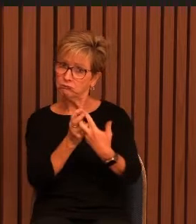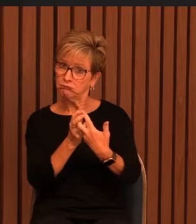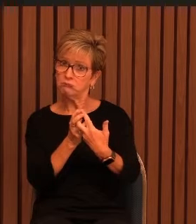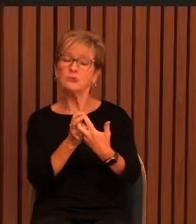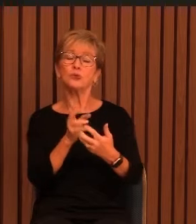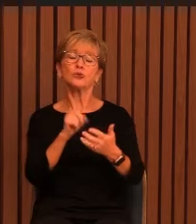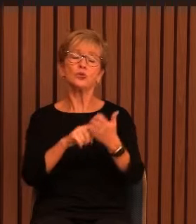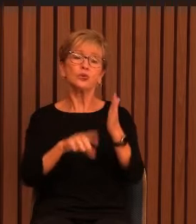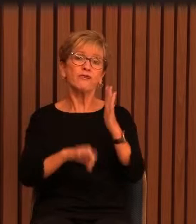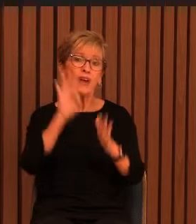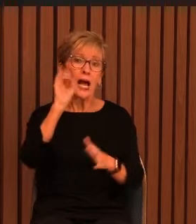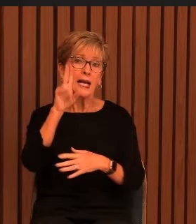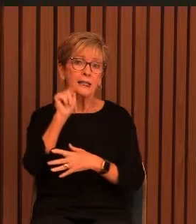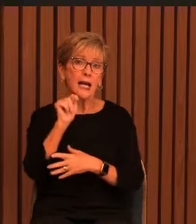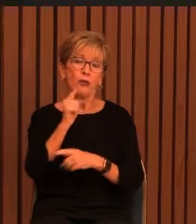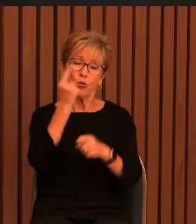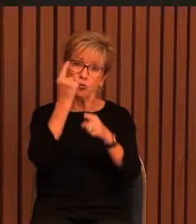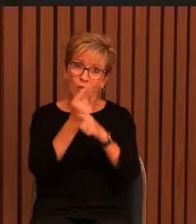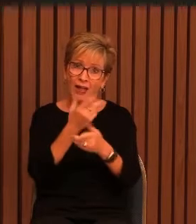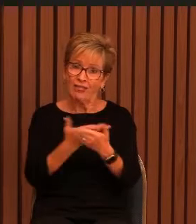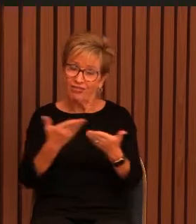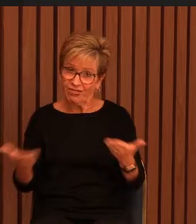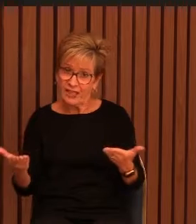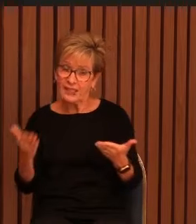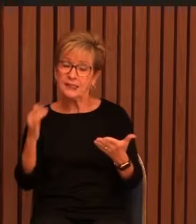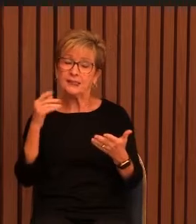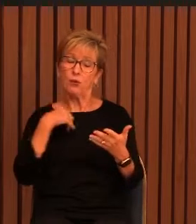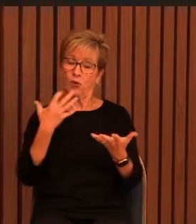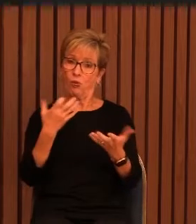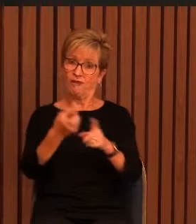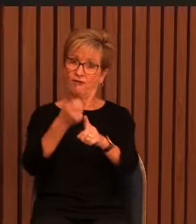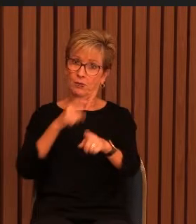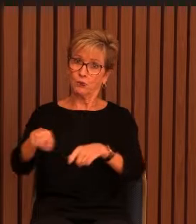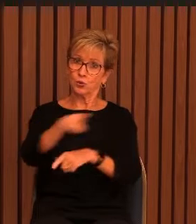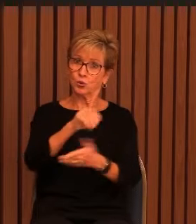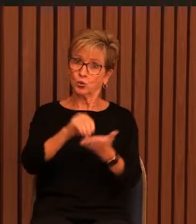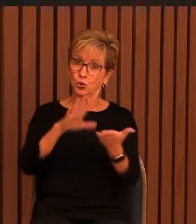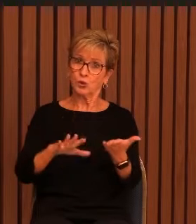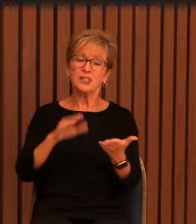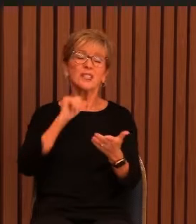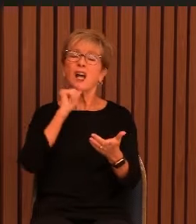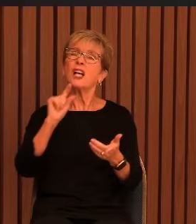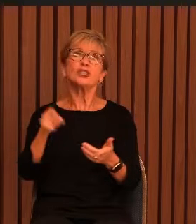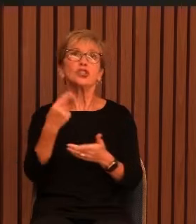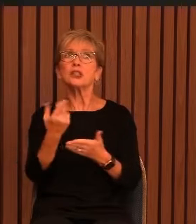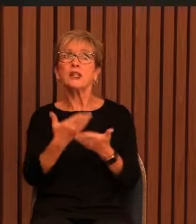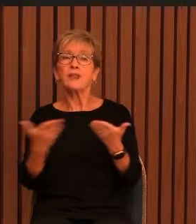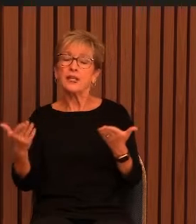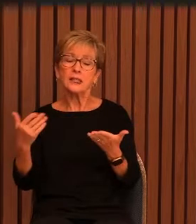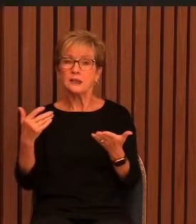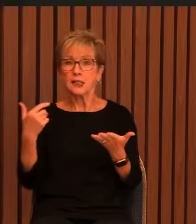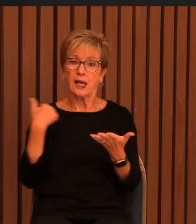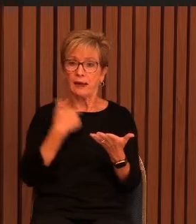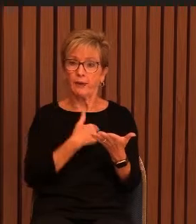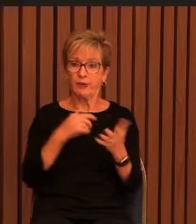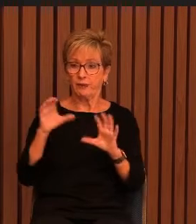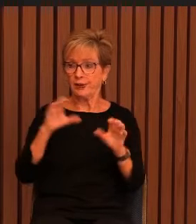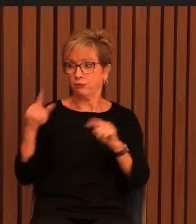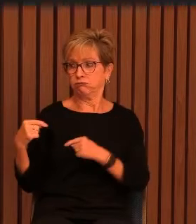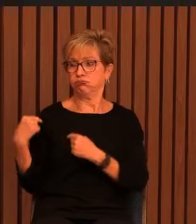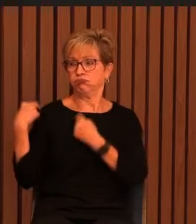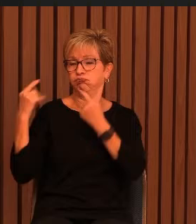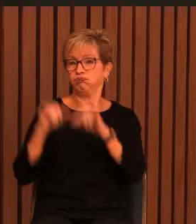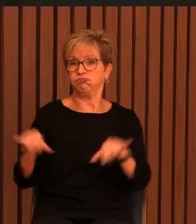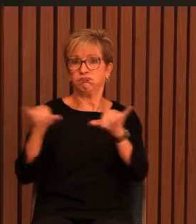out the right things about how we're doing with students and not just things that we've done for the last 50 years